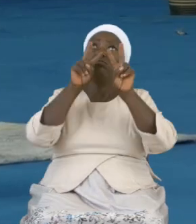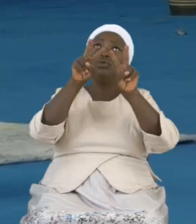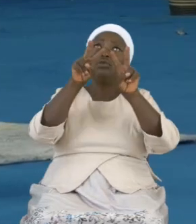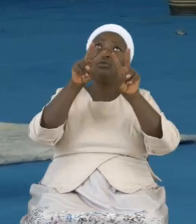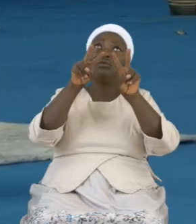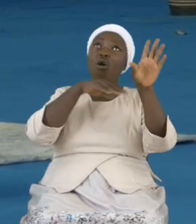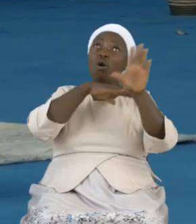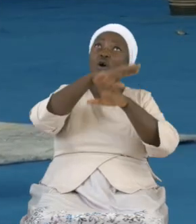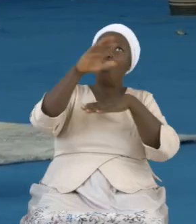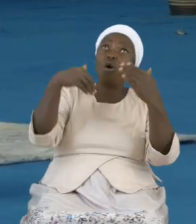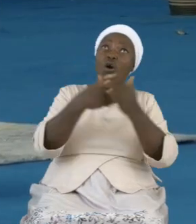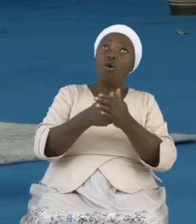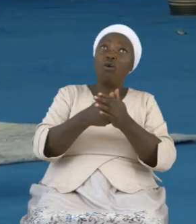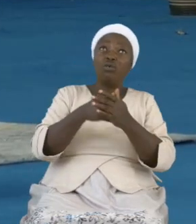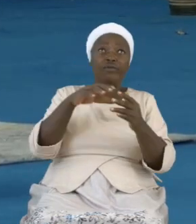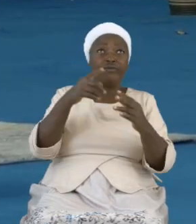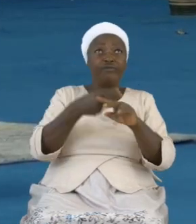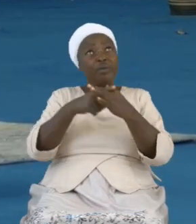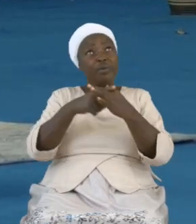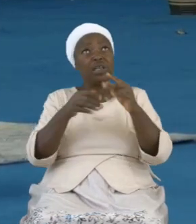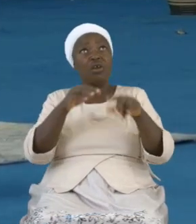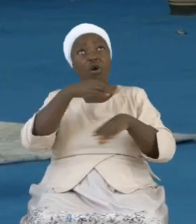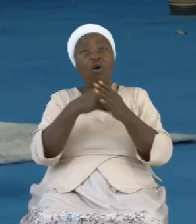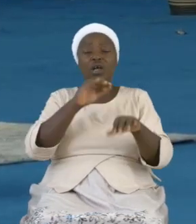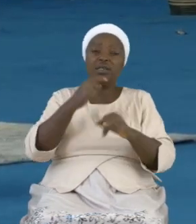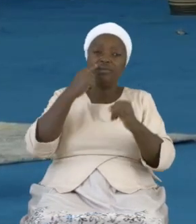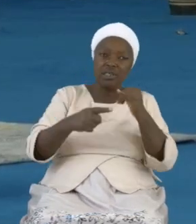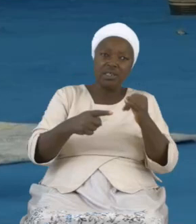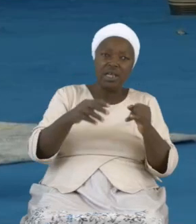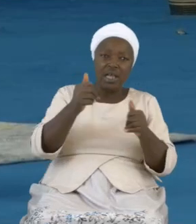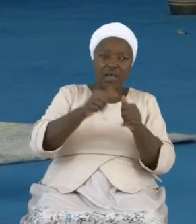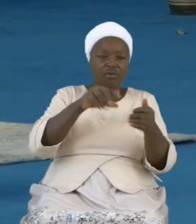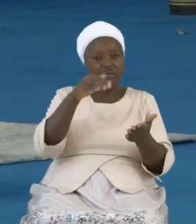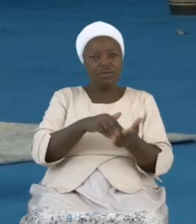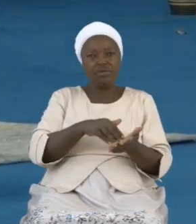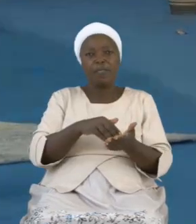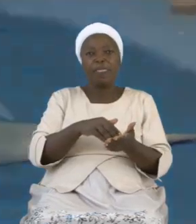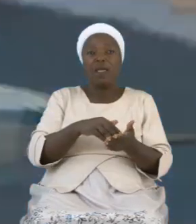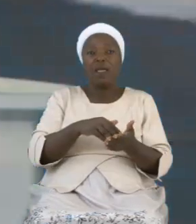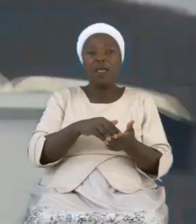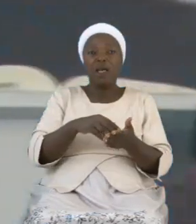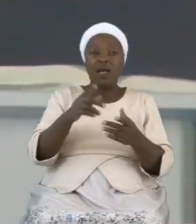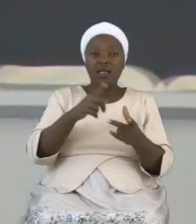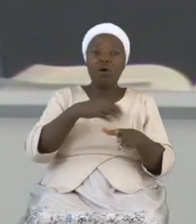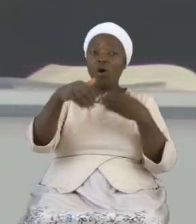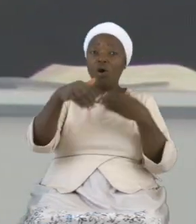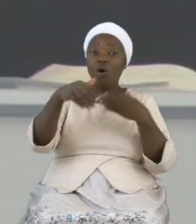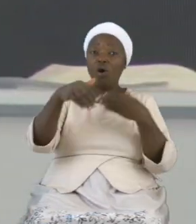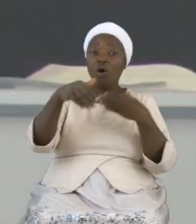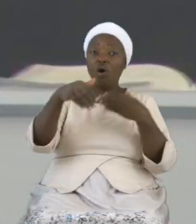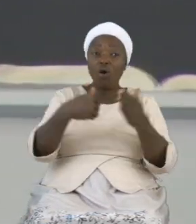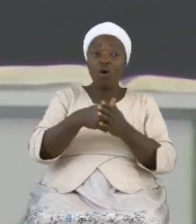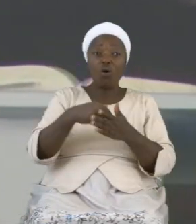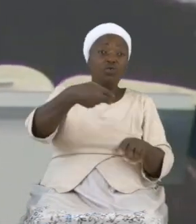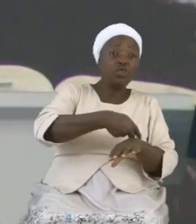beginning, all at the end, everyone in the middle. Look at this. All we like sheep have gone